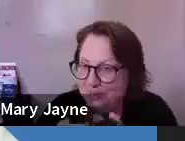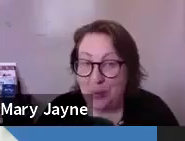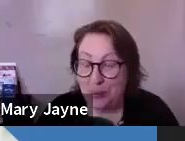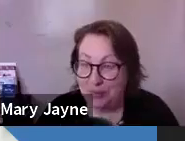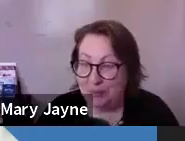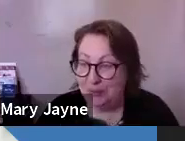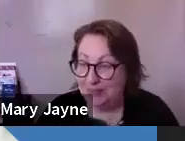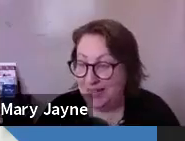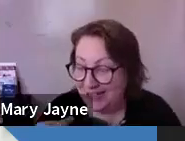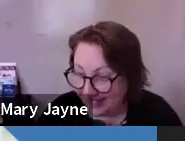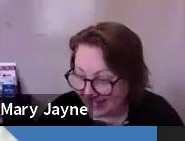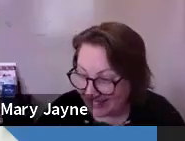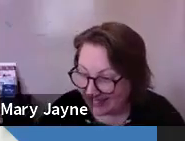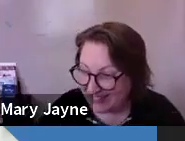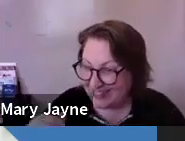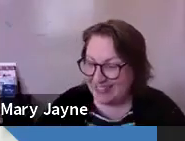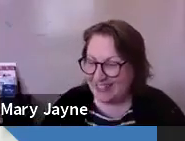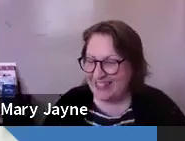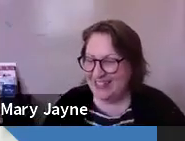I feel horrible.